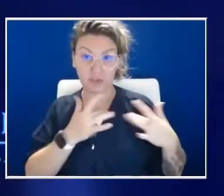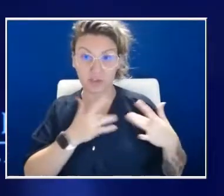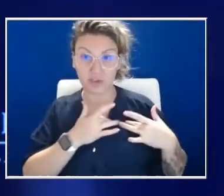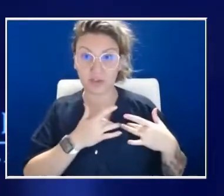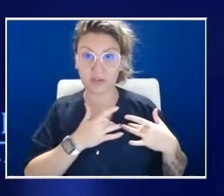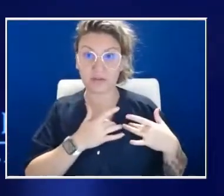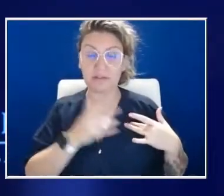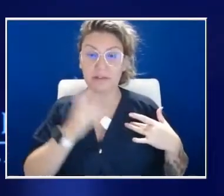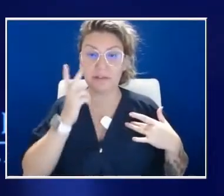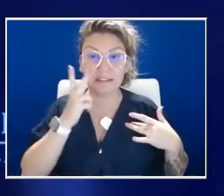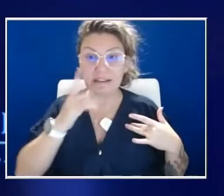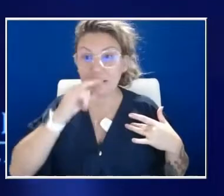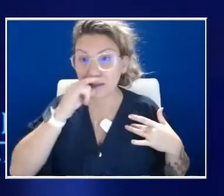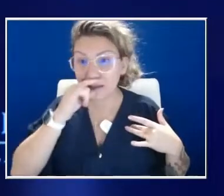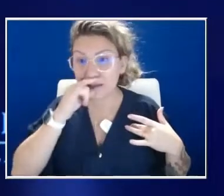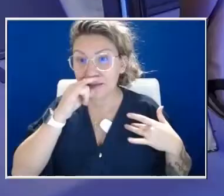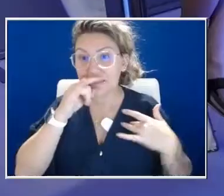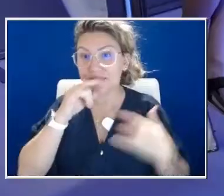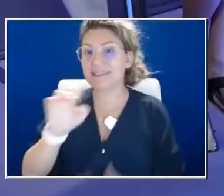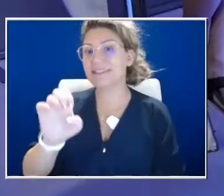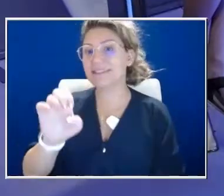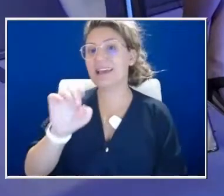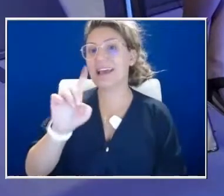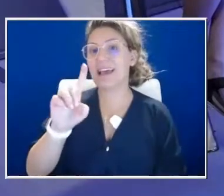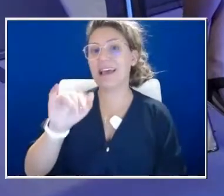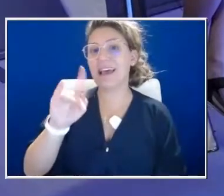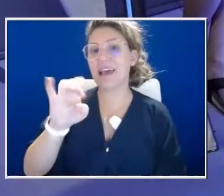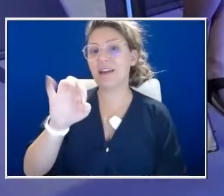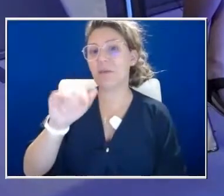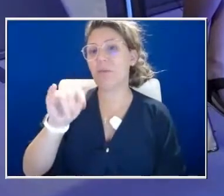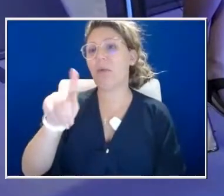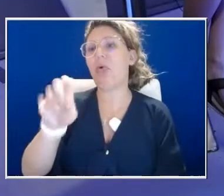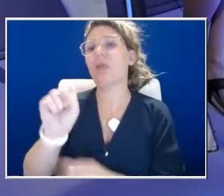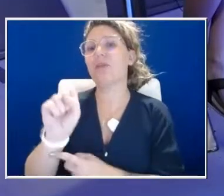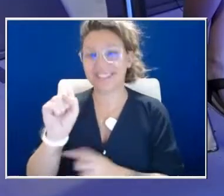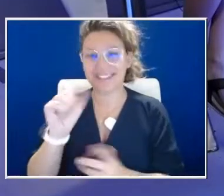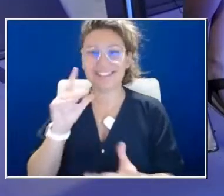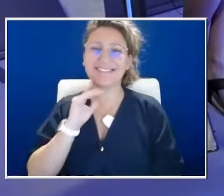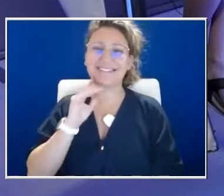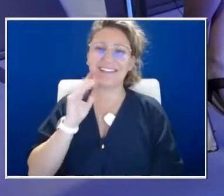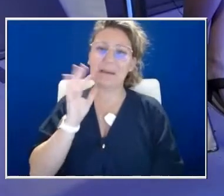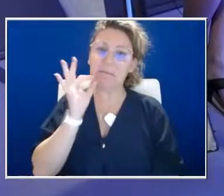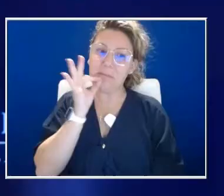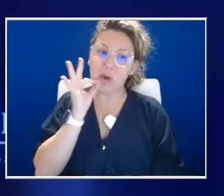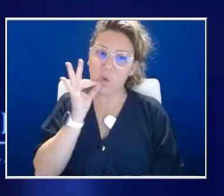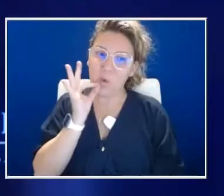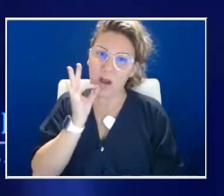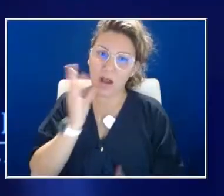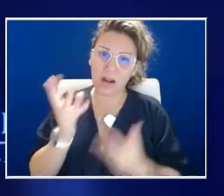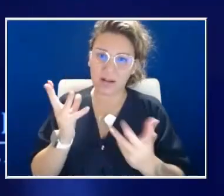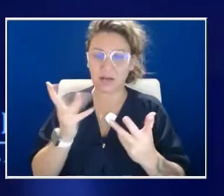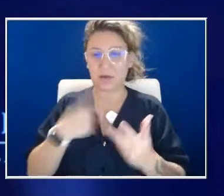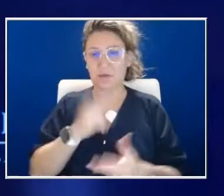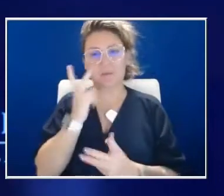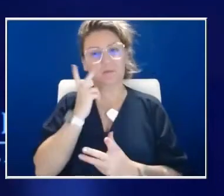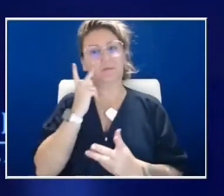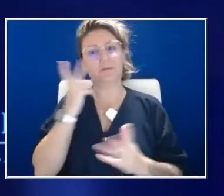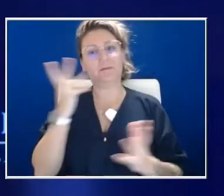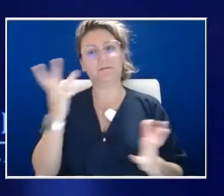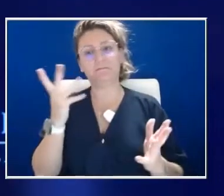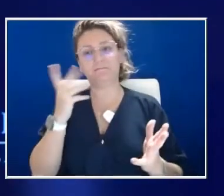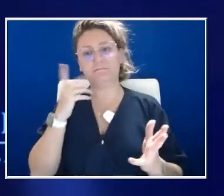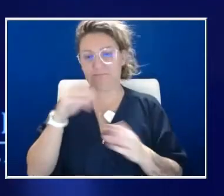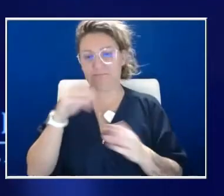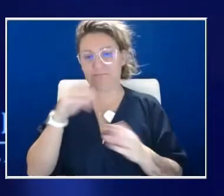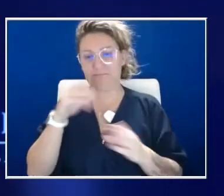into this, is edibles. I was going to ask about gummies. That was my next question. That is actually what we've seen in data throughout the